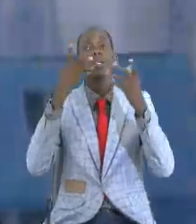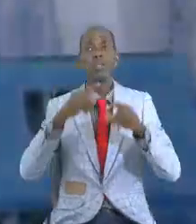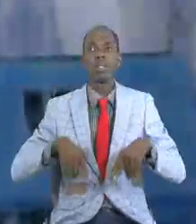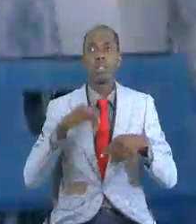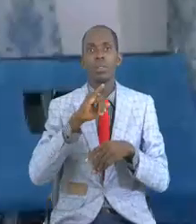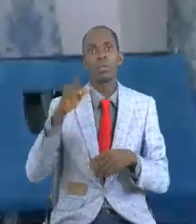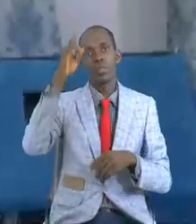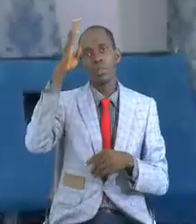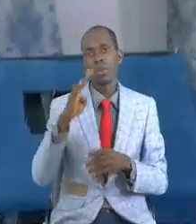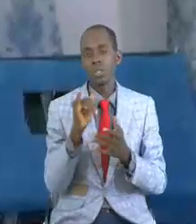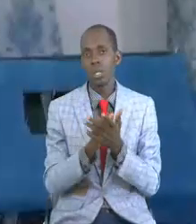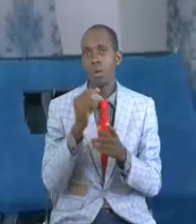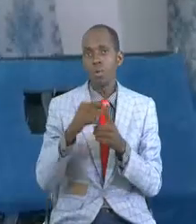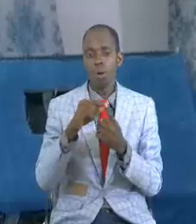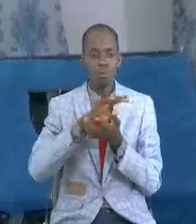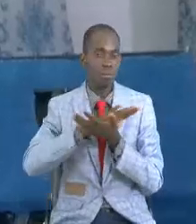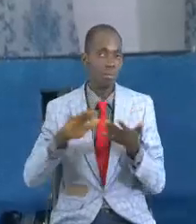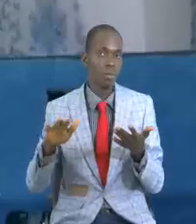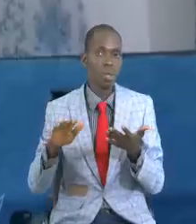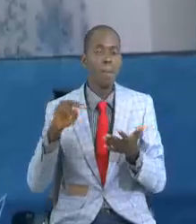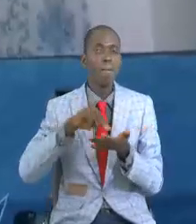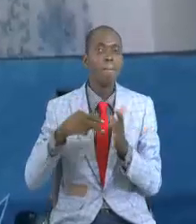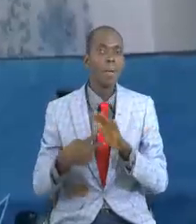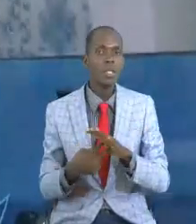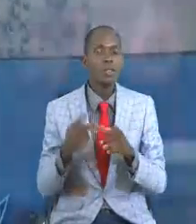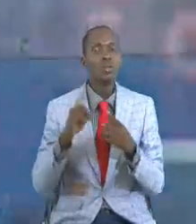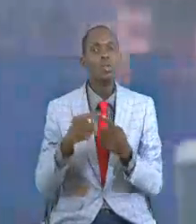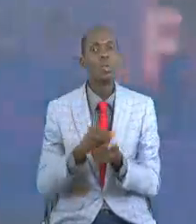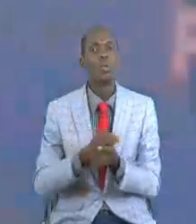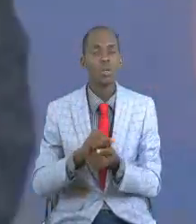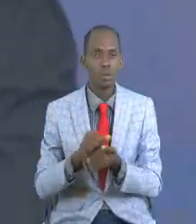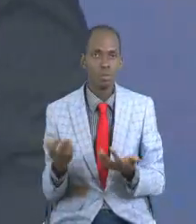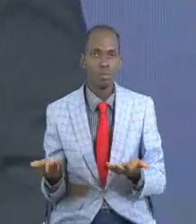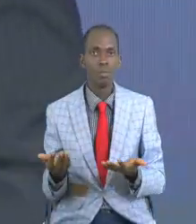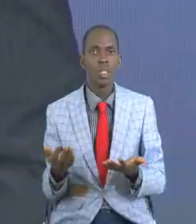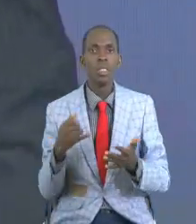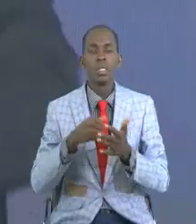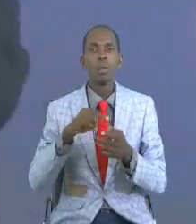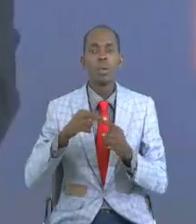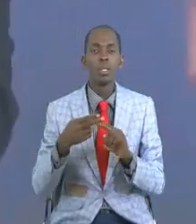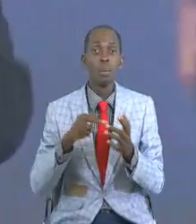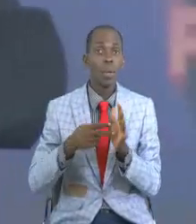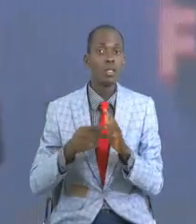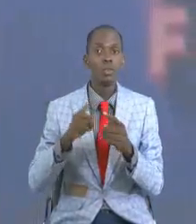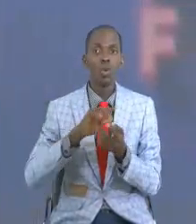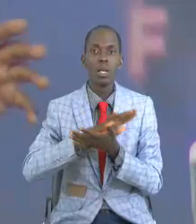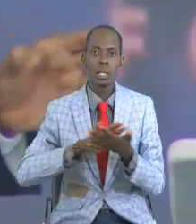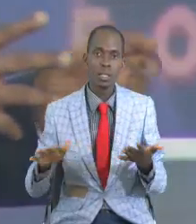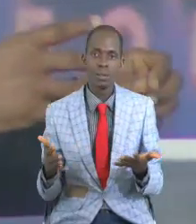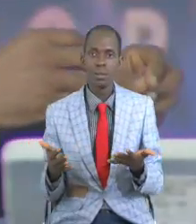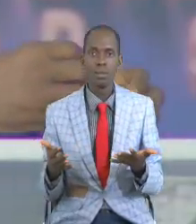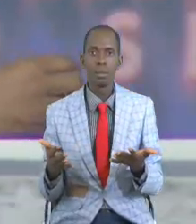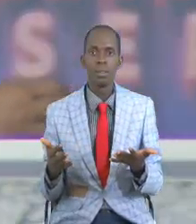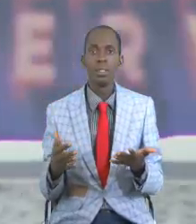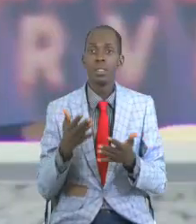what purge. It means to wash. It means to cleanse. There are times you